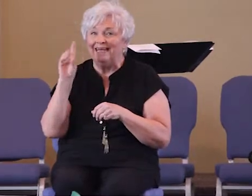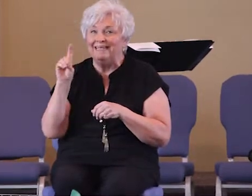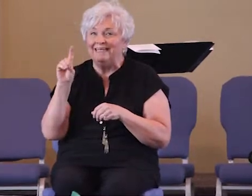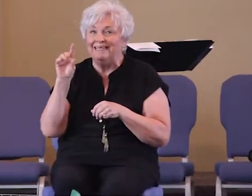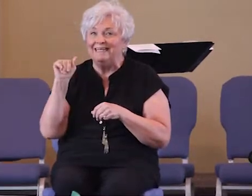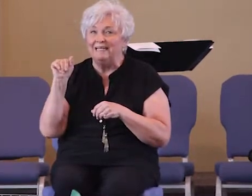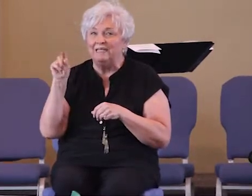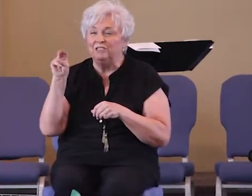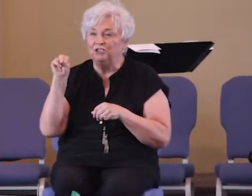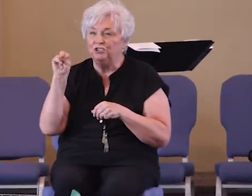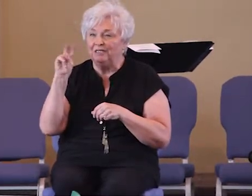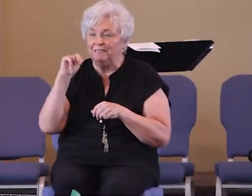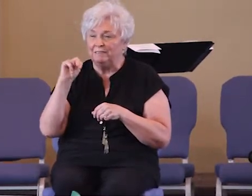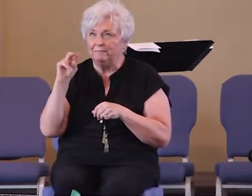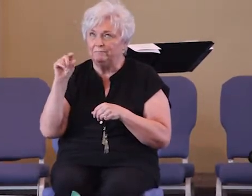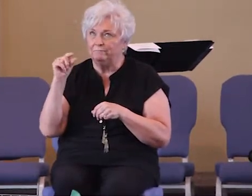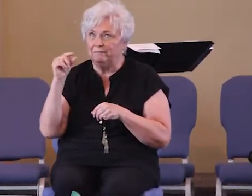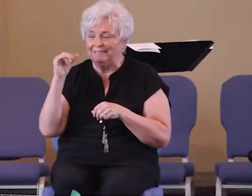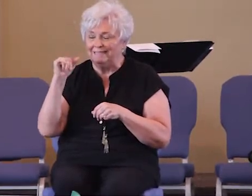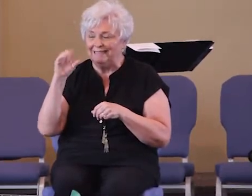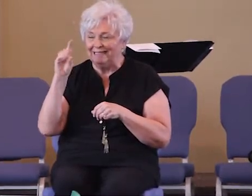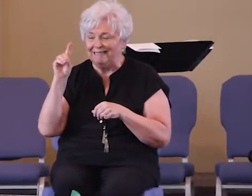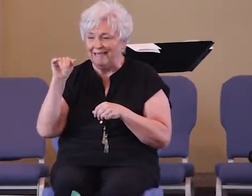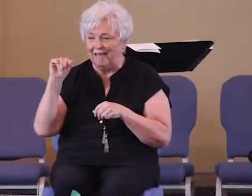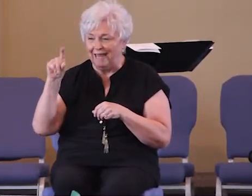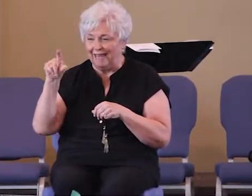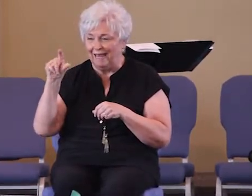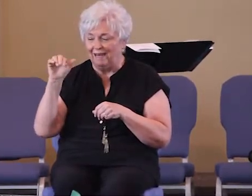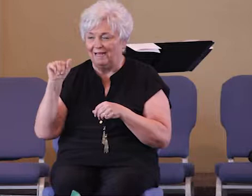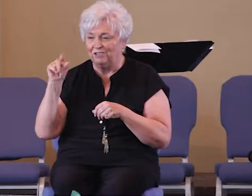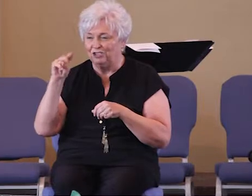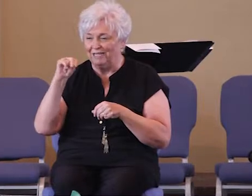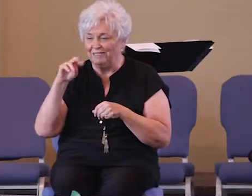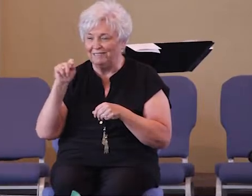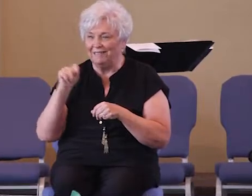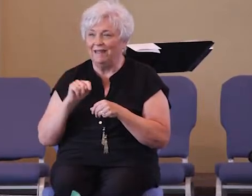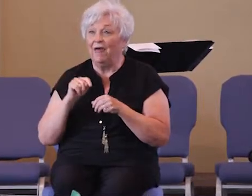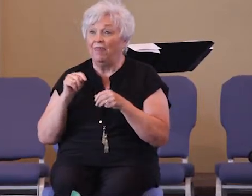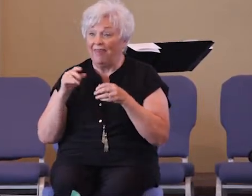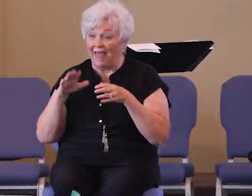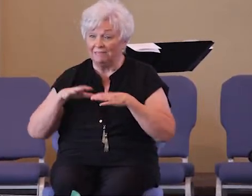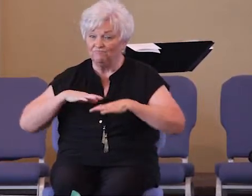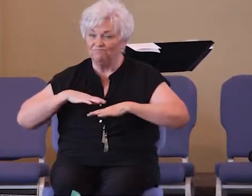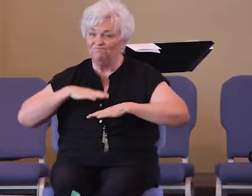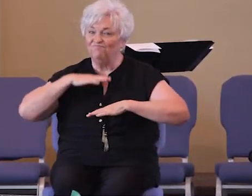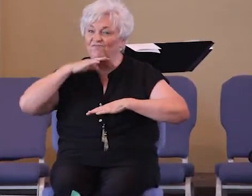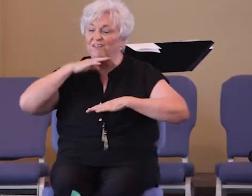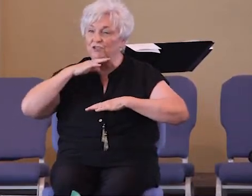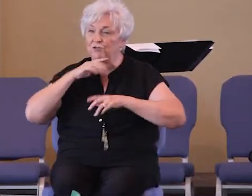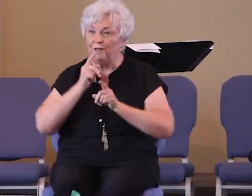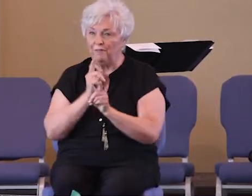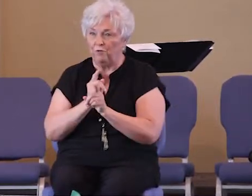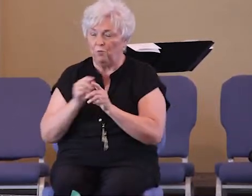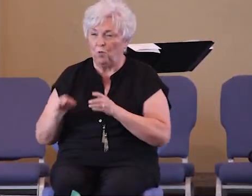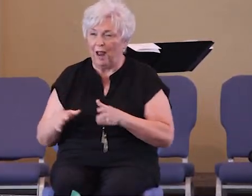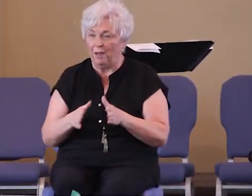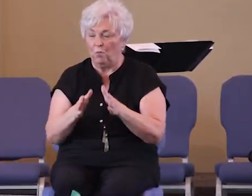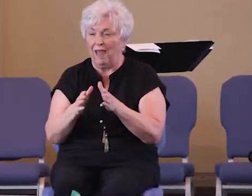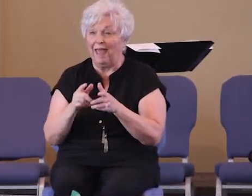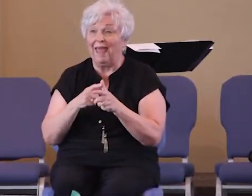Be diligent for that which is filling you in the right way. And then be worthy of what you